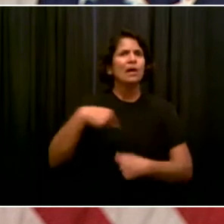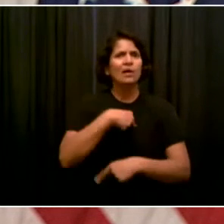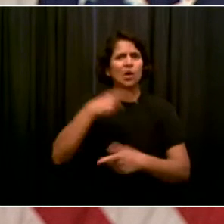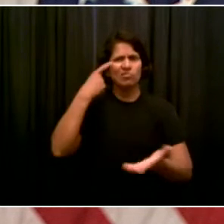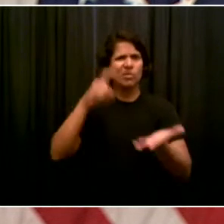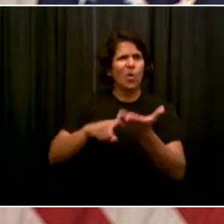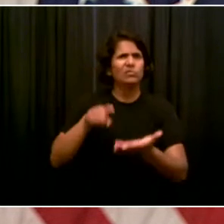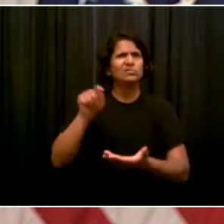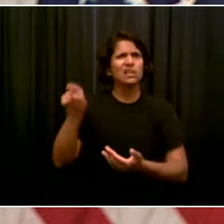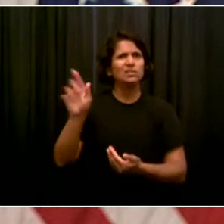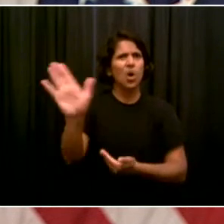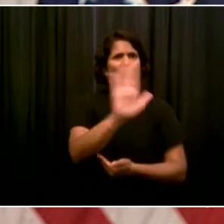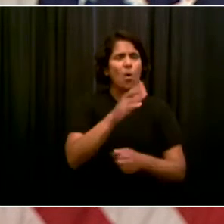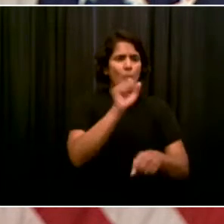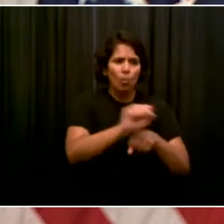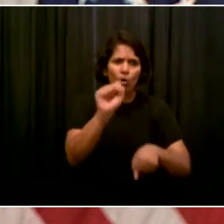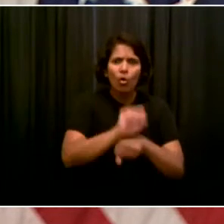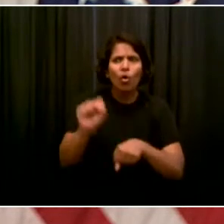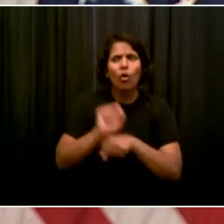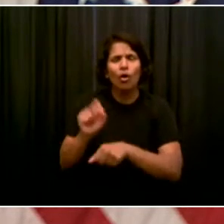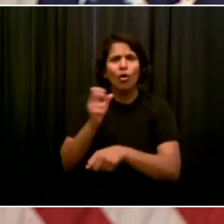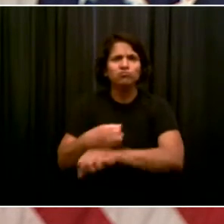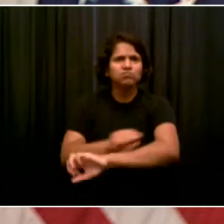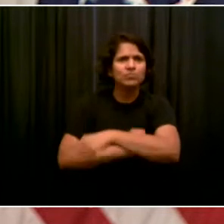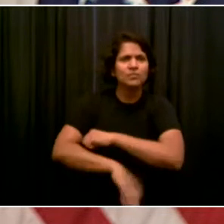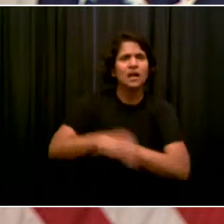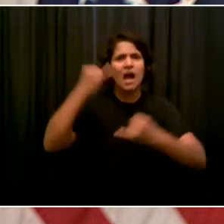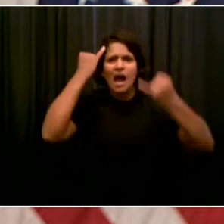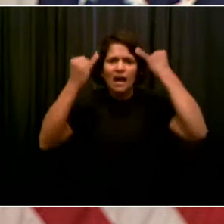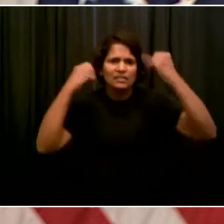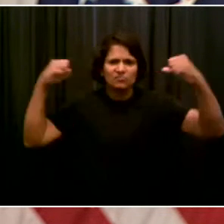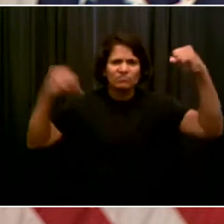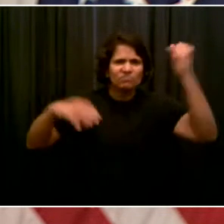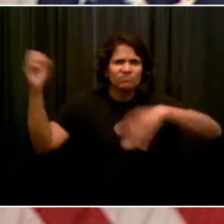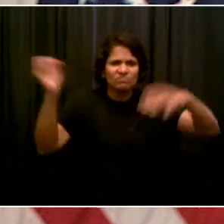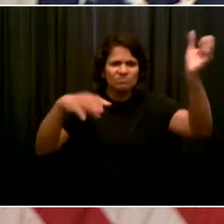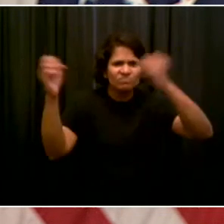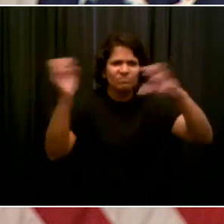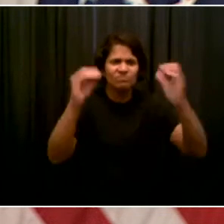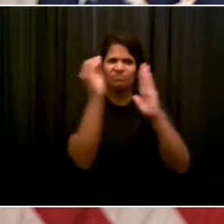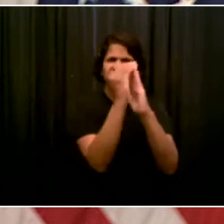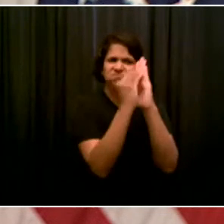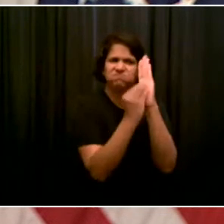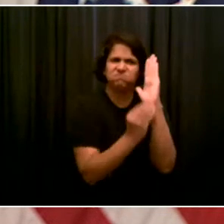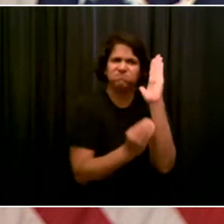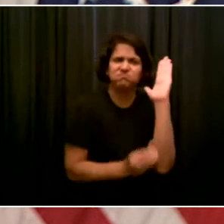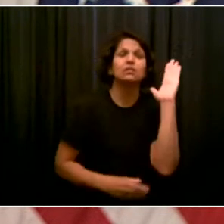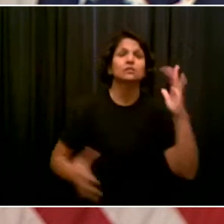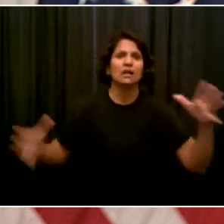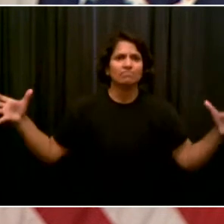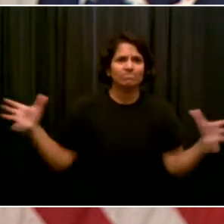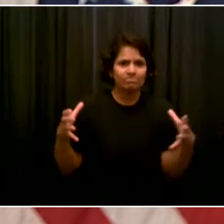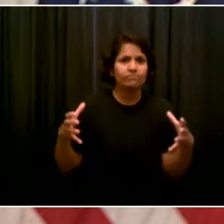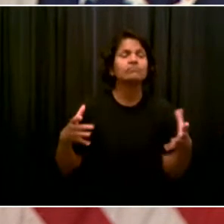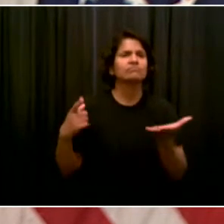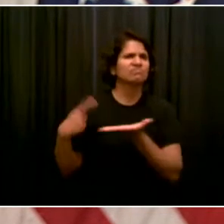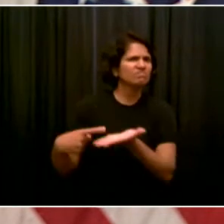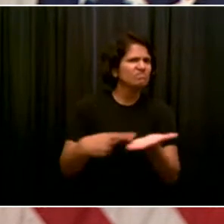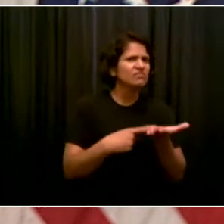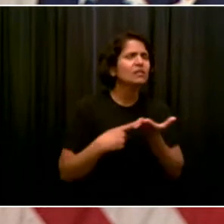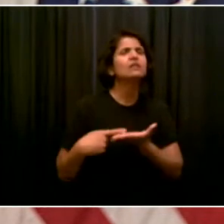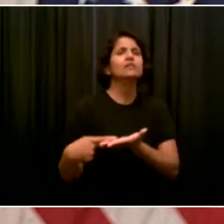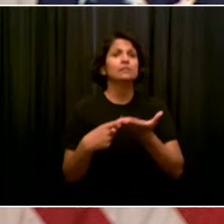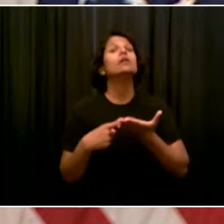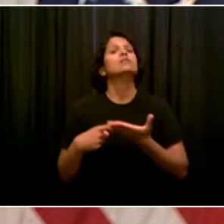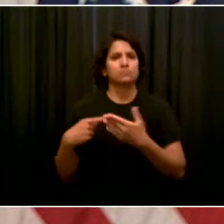have built on all the great work and innovative thinking of the committee, so thank you to Carlo and thank you to everybody on the committee. And to all the other